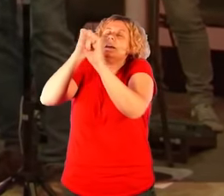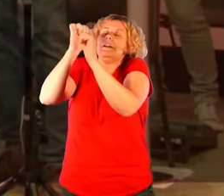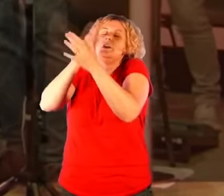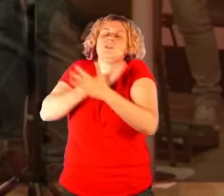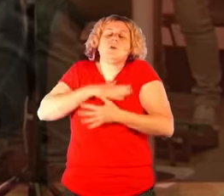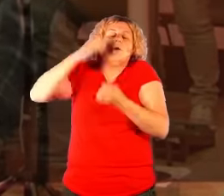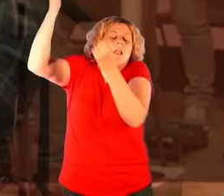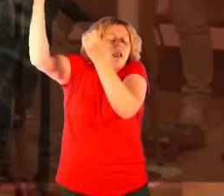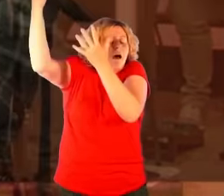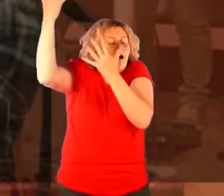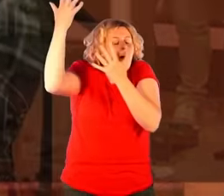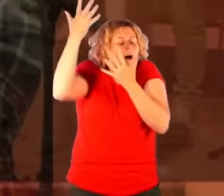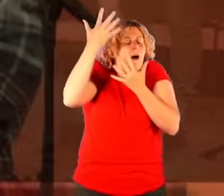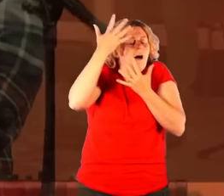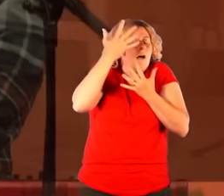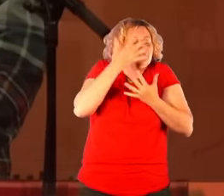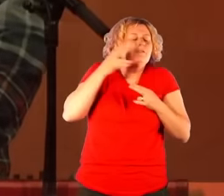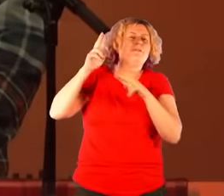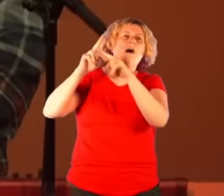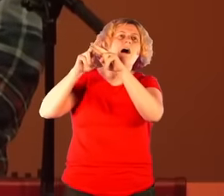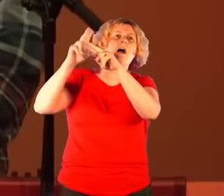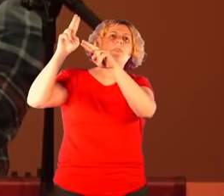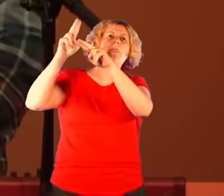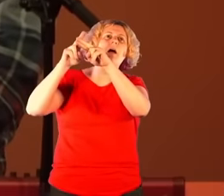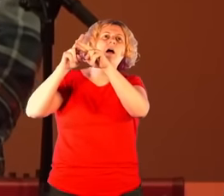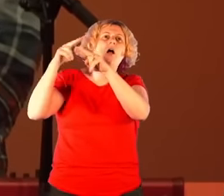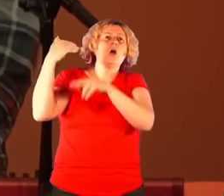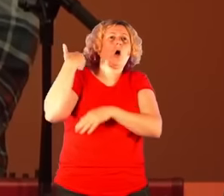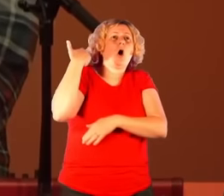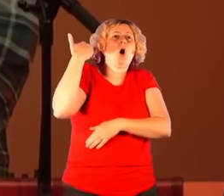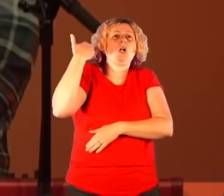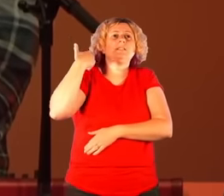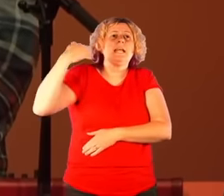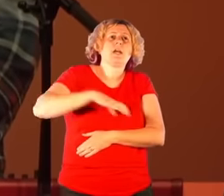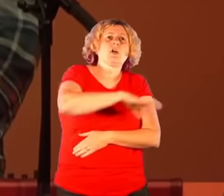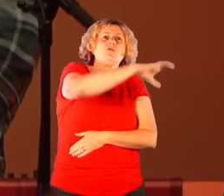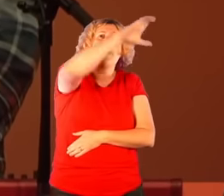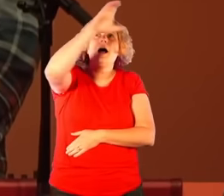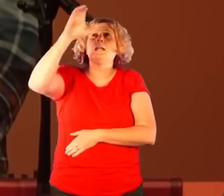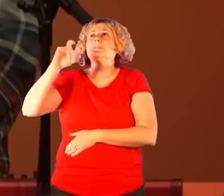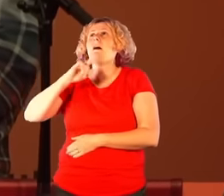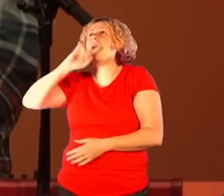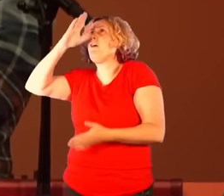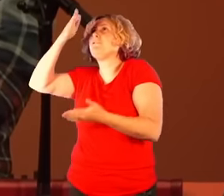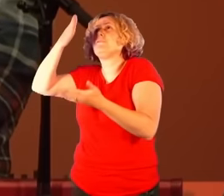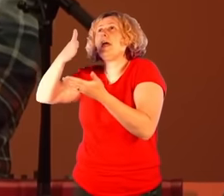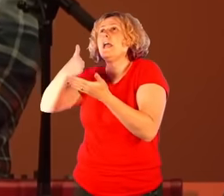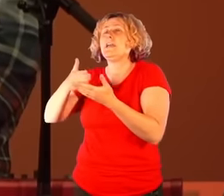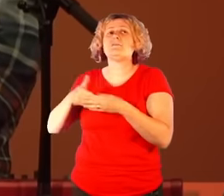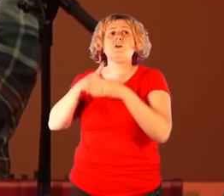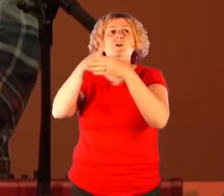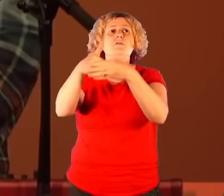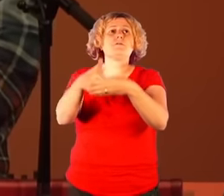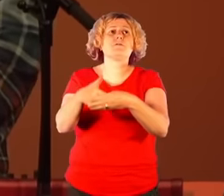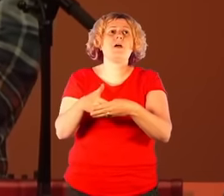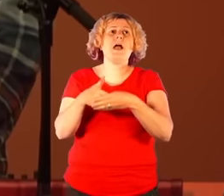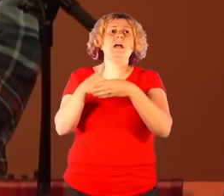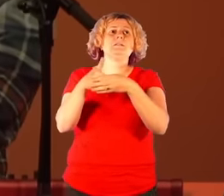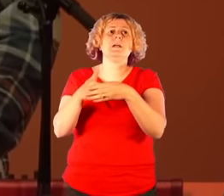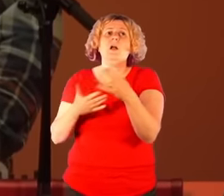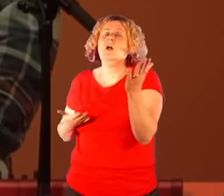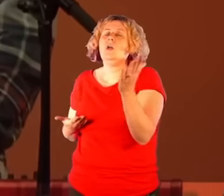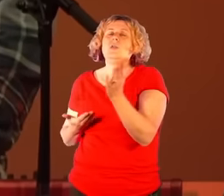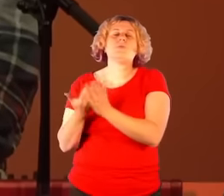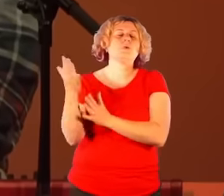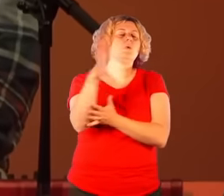Hiding in your love, dear Father, caught in Christ, our faithful